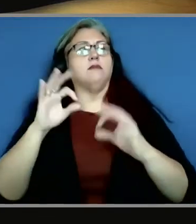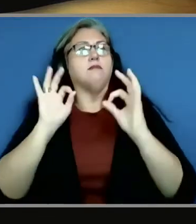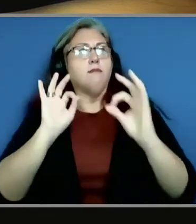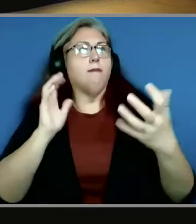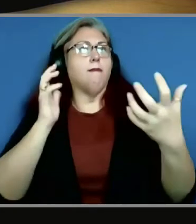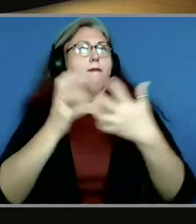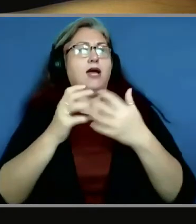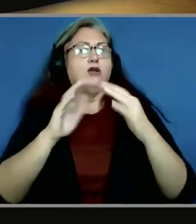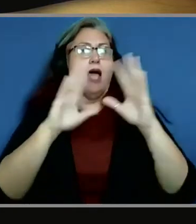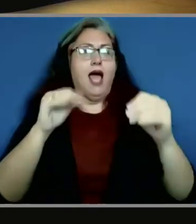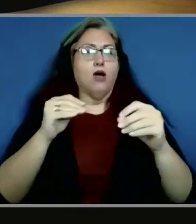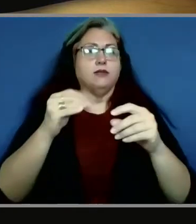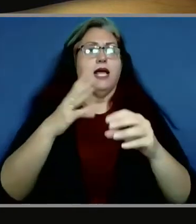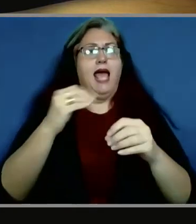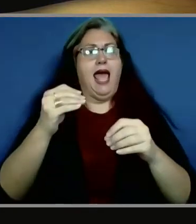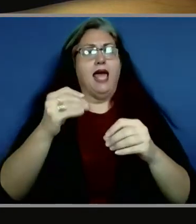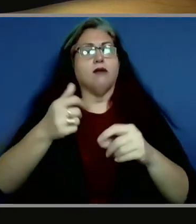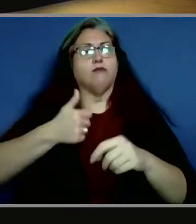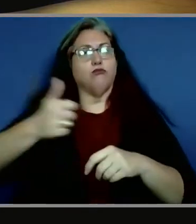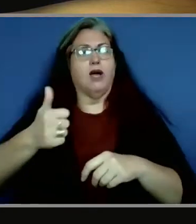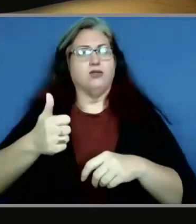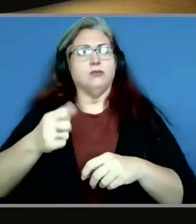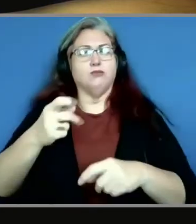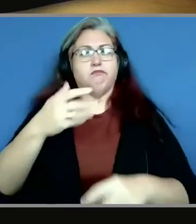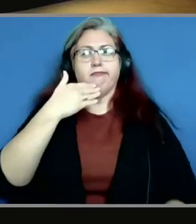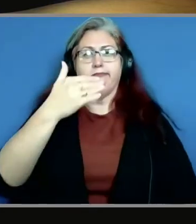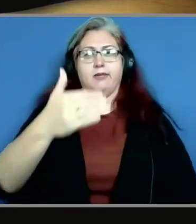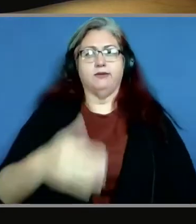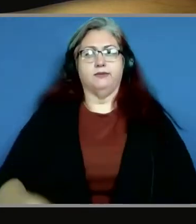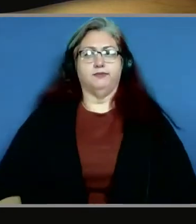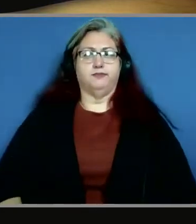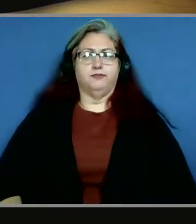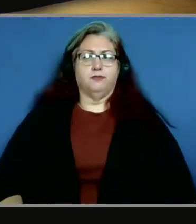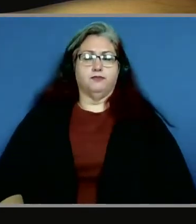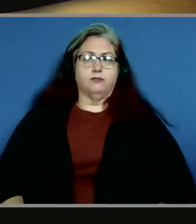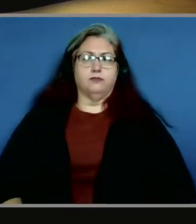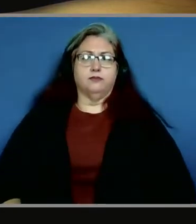the transportation. Mahalo.